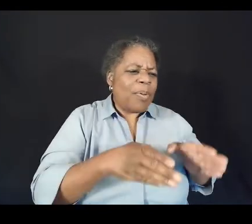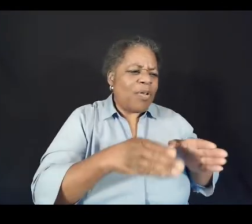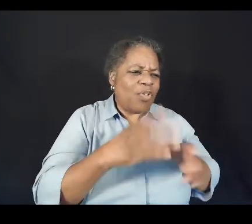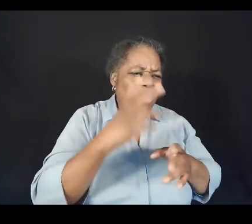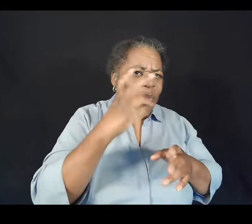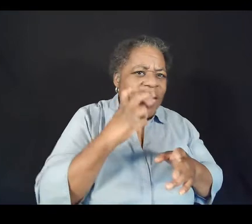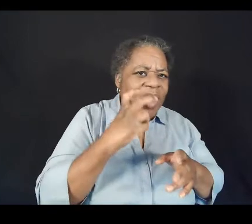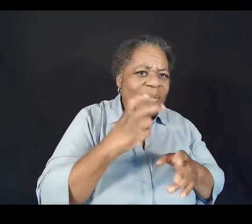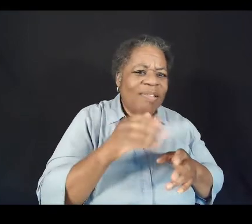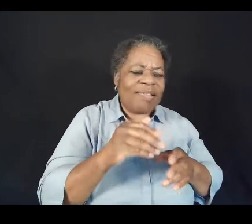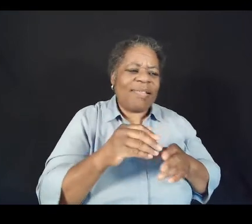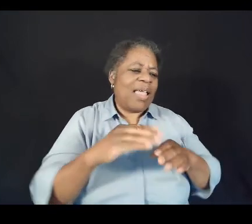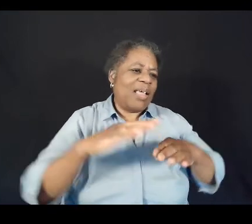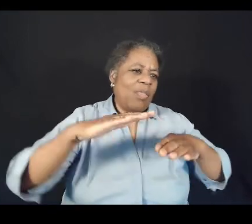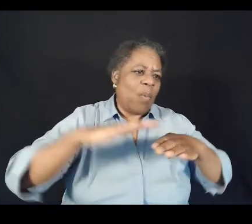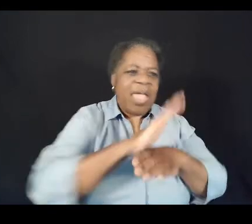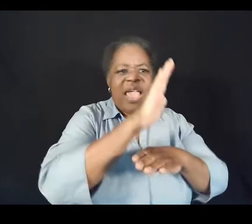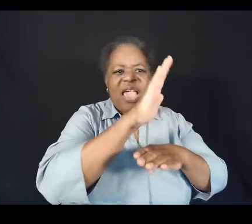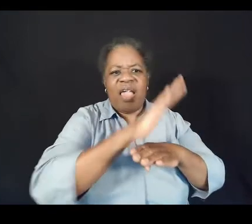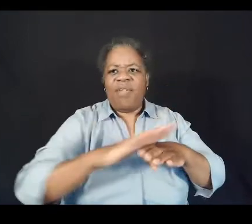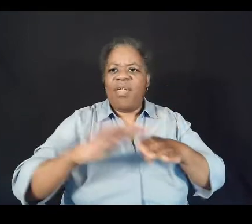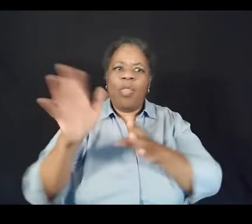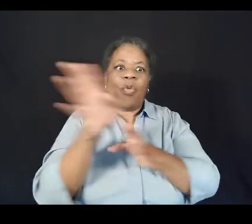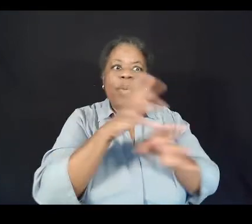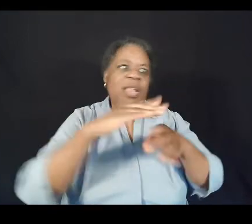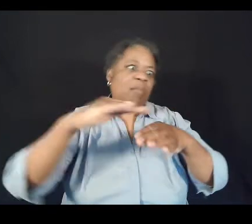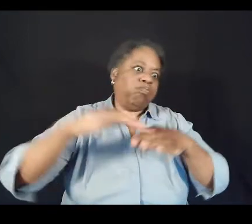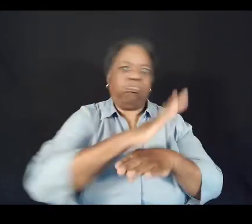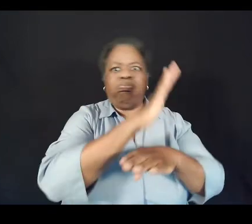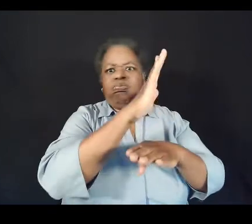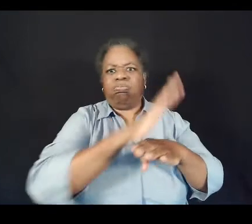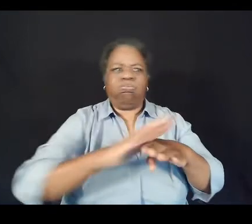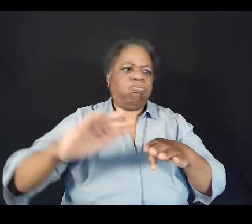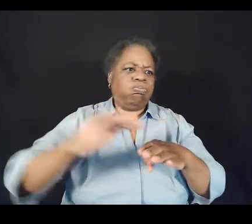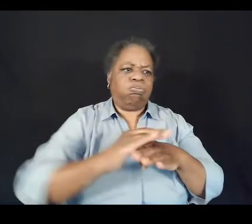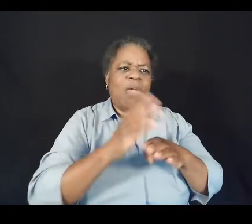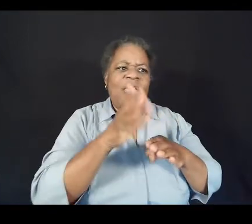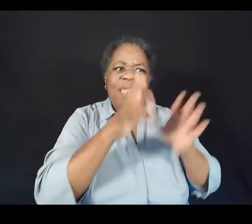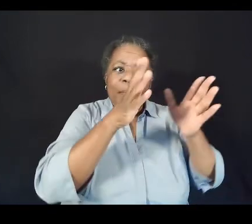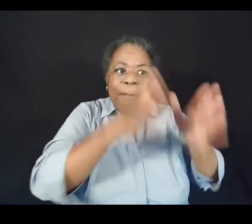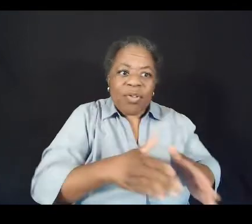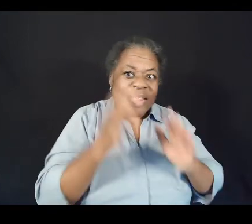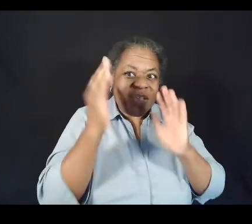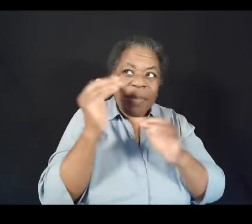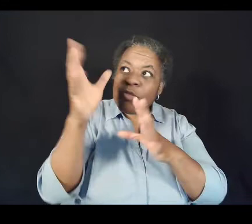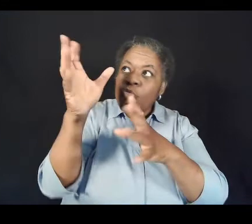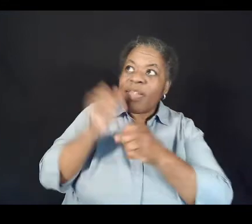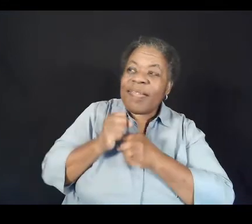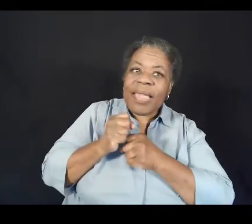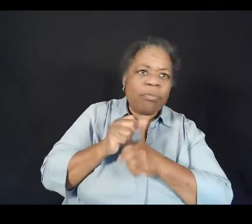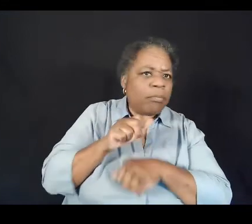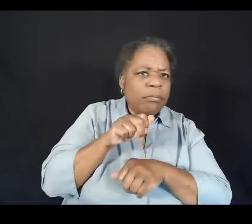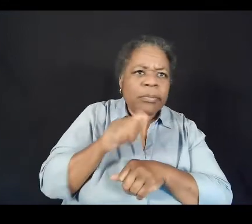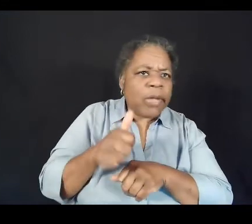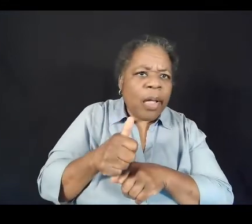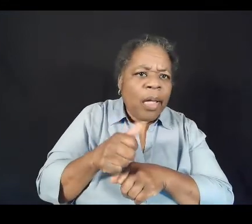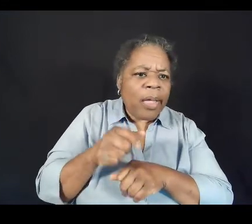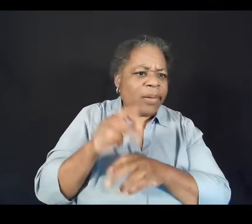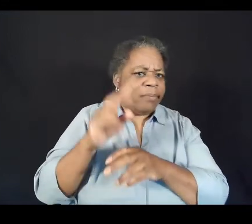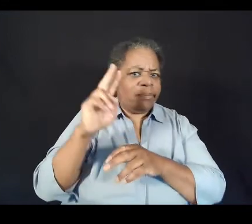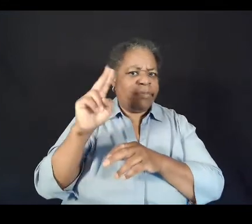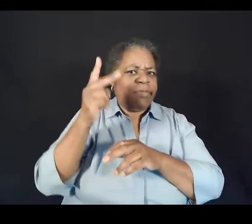sea, blown and tossed by the wind. That person should not expect to receive anything from the Lord. Such a person is double-minded